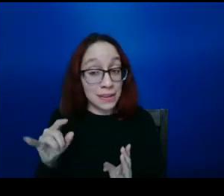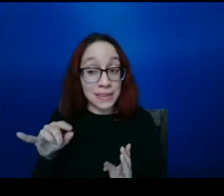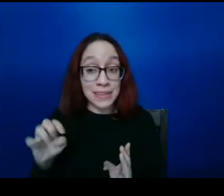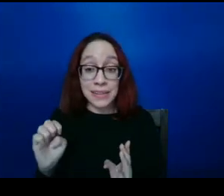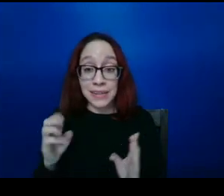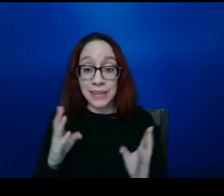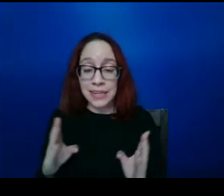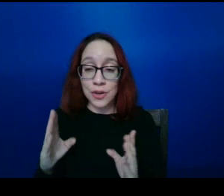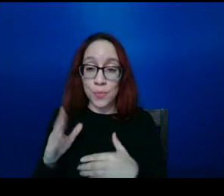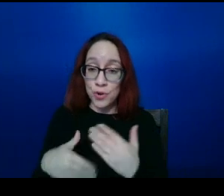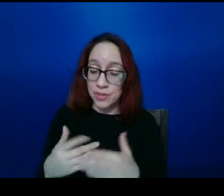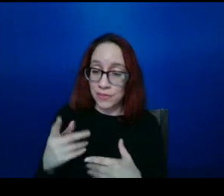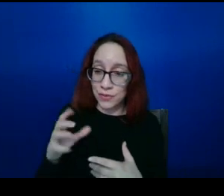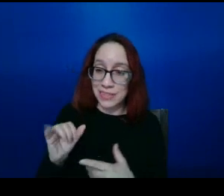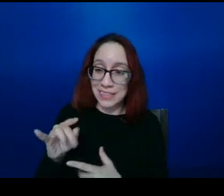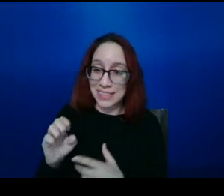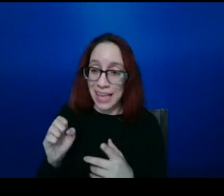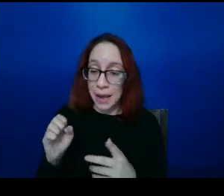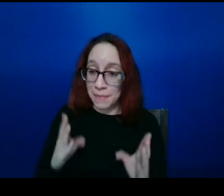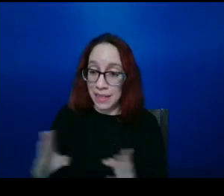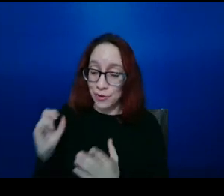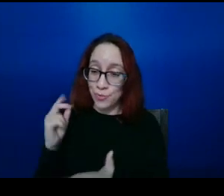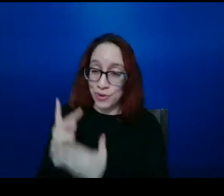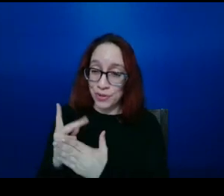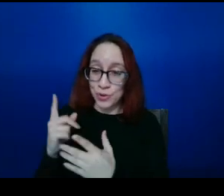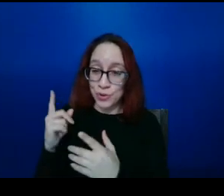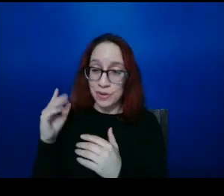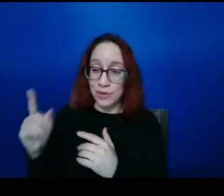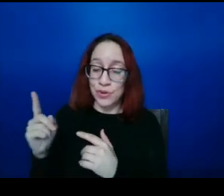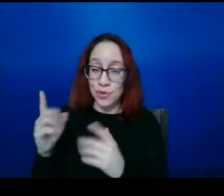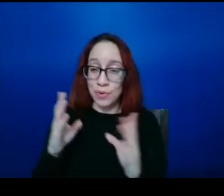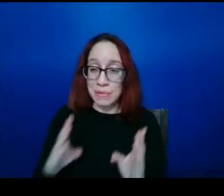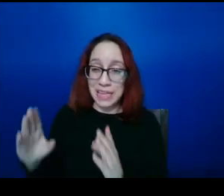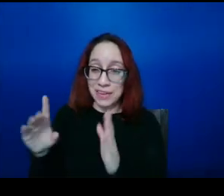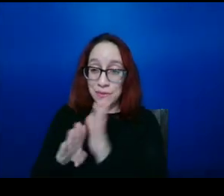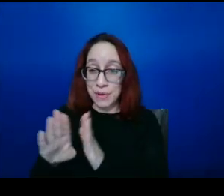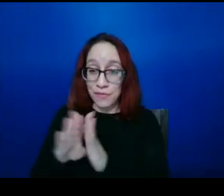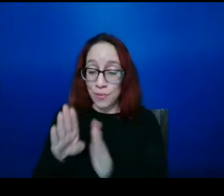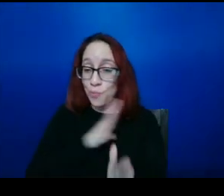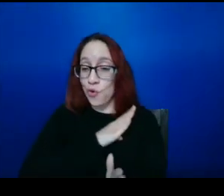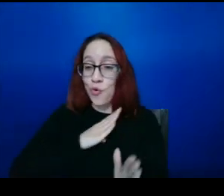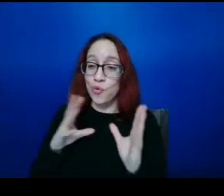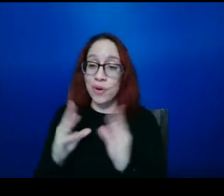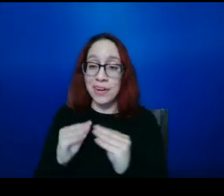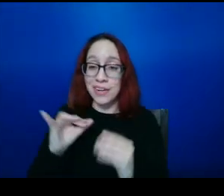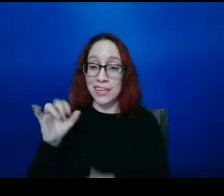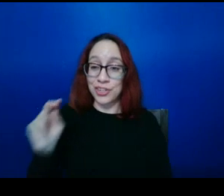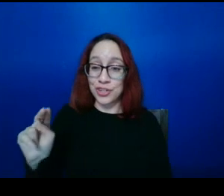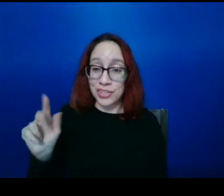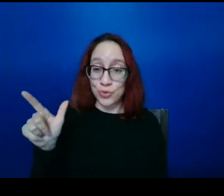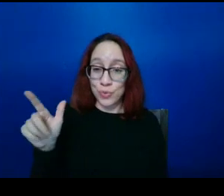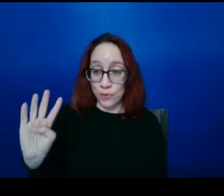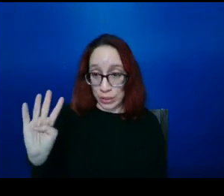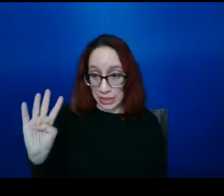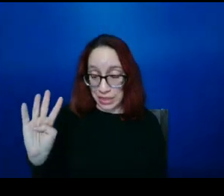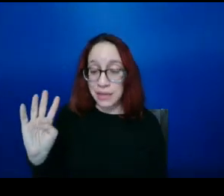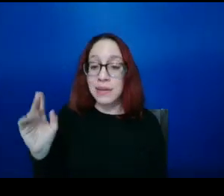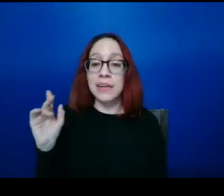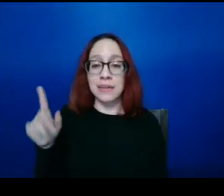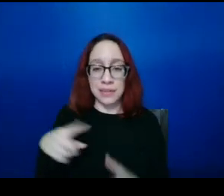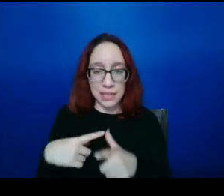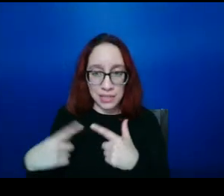The process for site plan approval is that it would go to our Planning and Development Board meeting on January 24th, and then